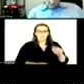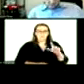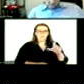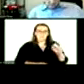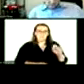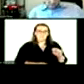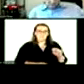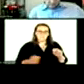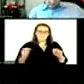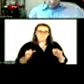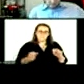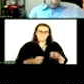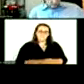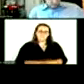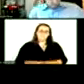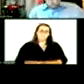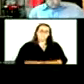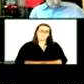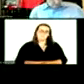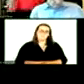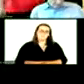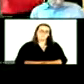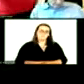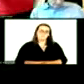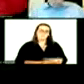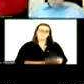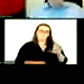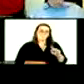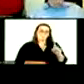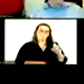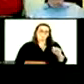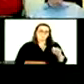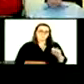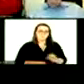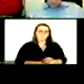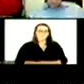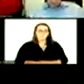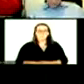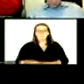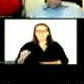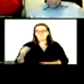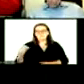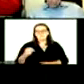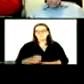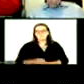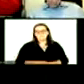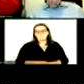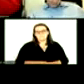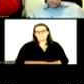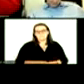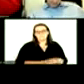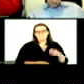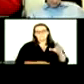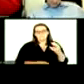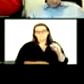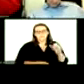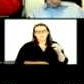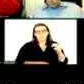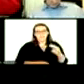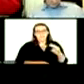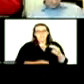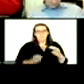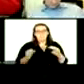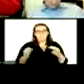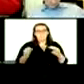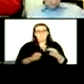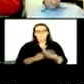Yes. Councilmember Allen votes yes. Councilmember Bonds, Yes. Councilmember Bonds votes yes. Councilmember Che, Yes.